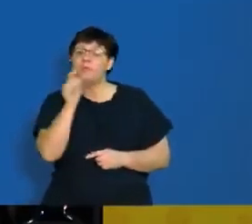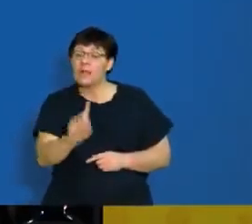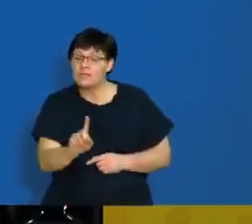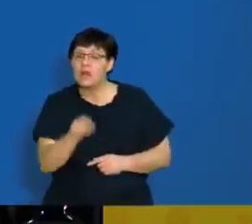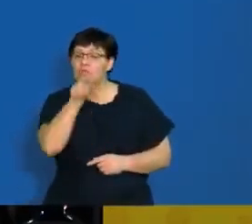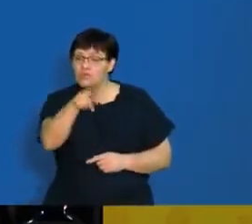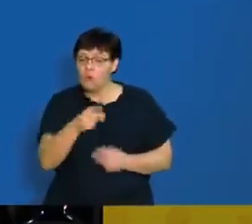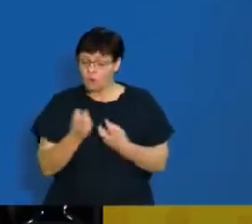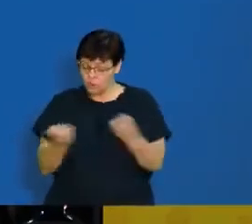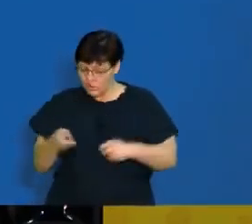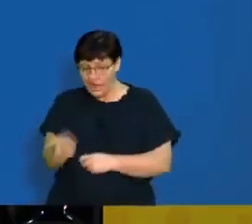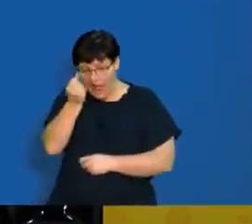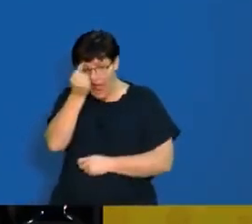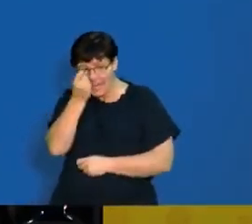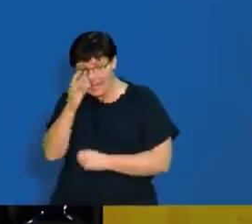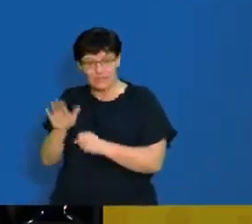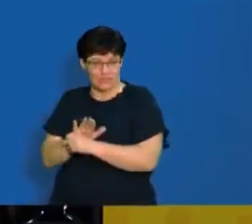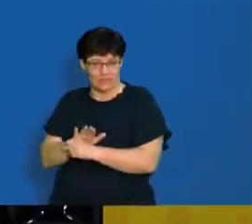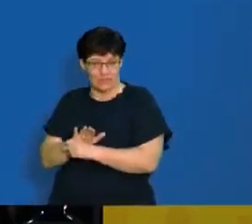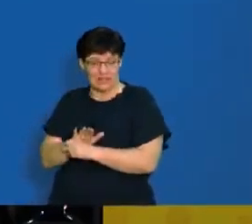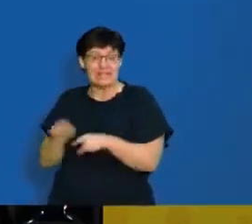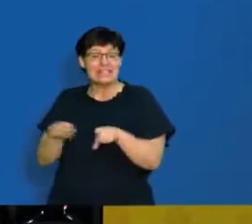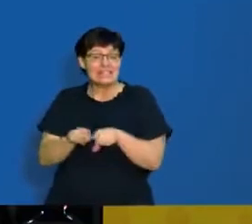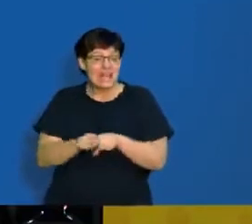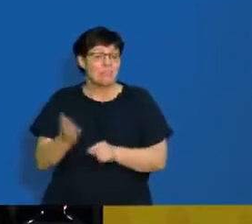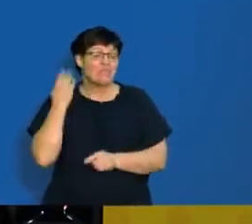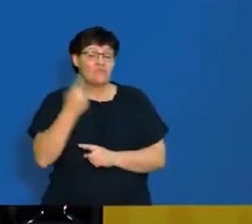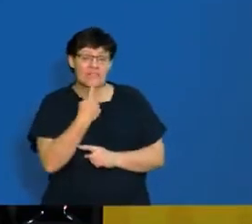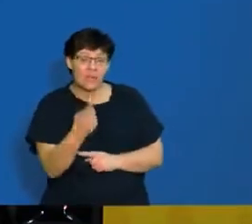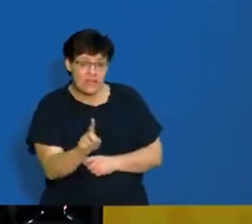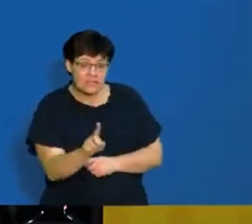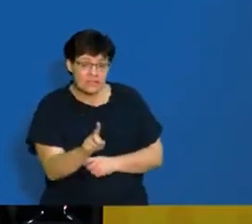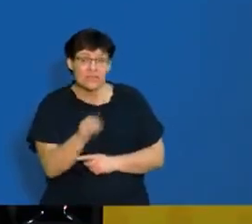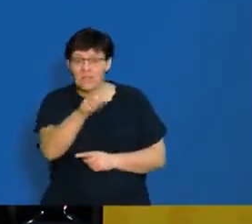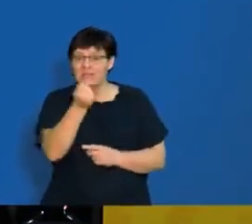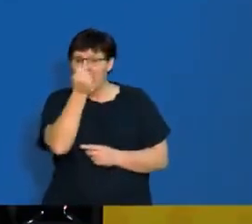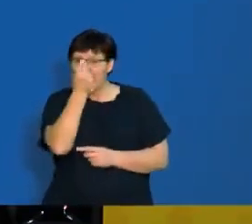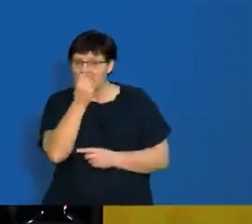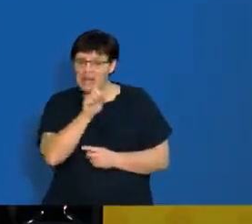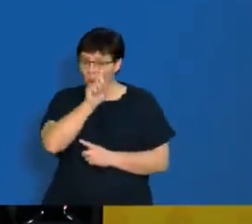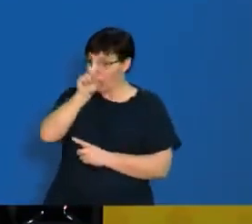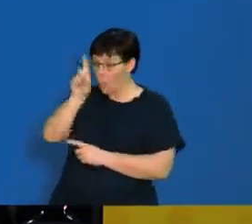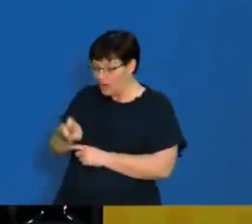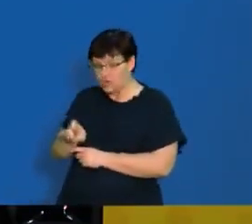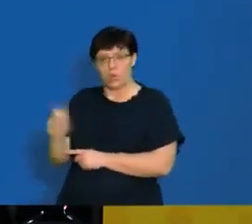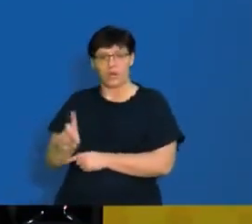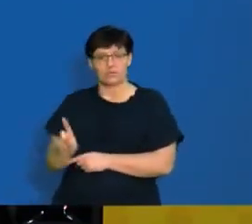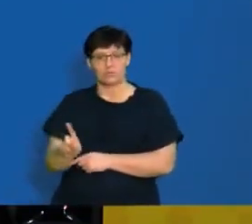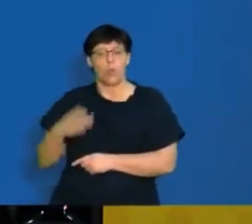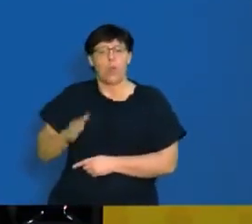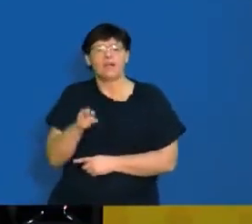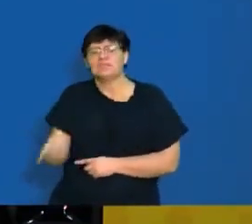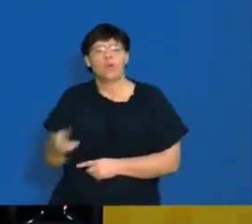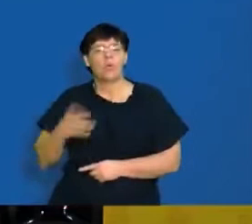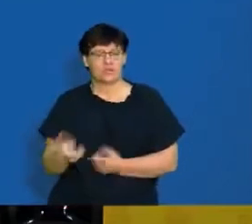to understand the source, and as I said before, you have to understand the question, because you don't want to